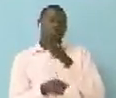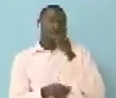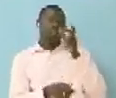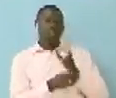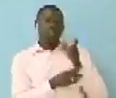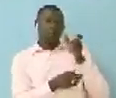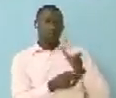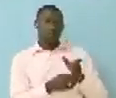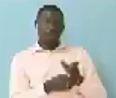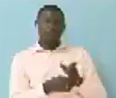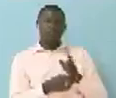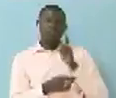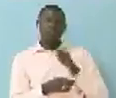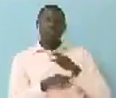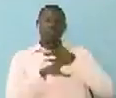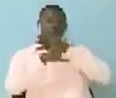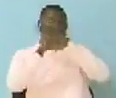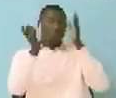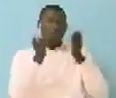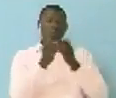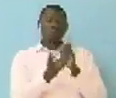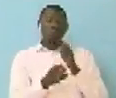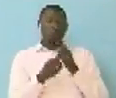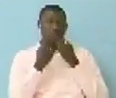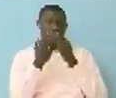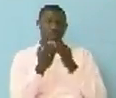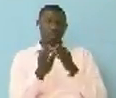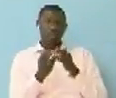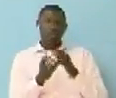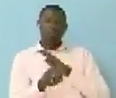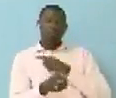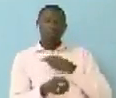But all what he said, I disagree with him, except that